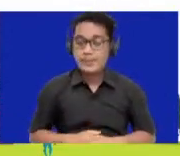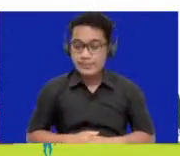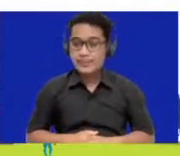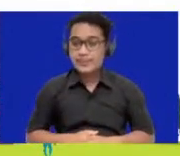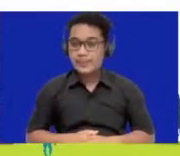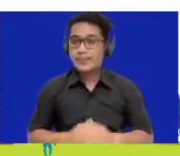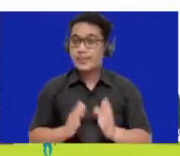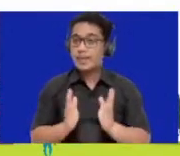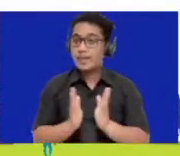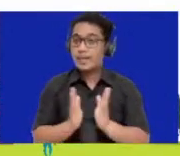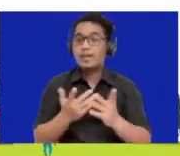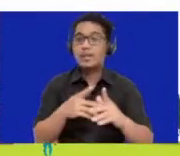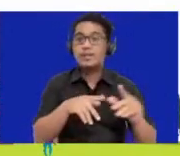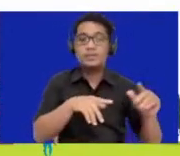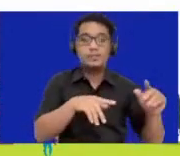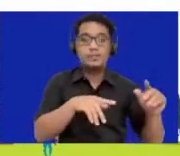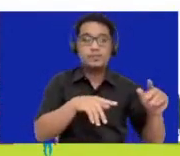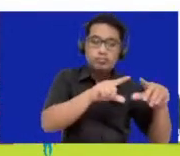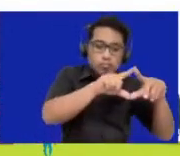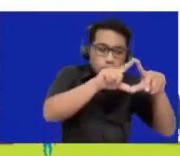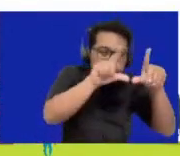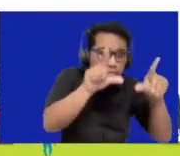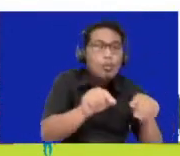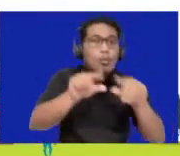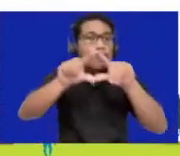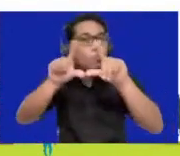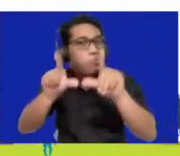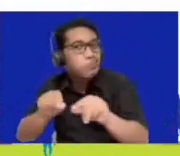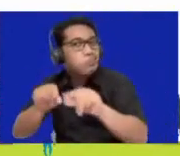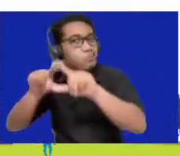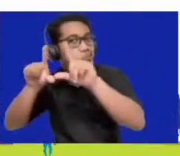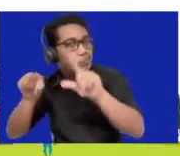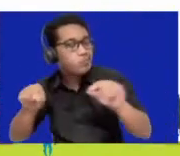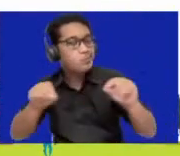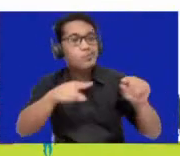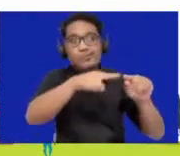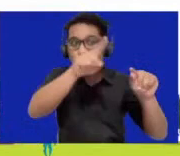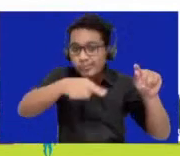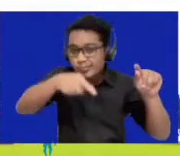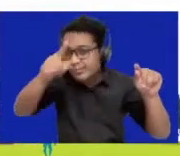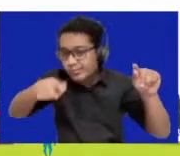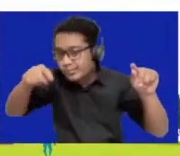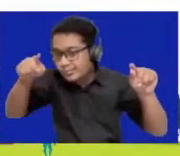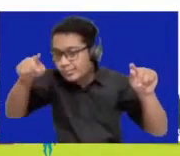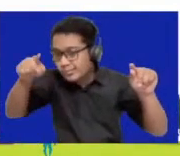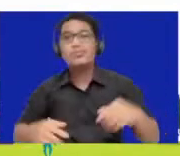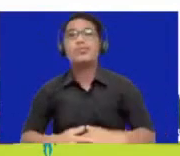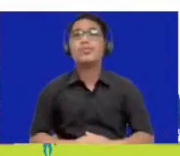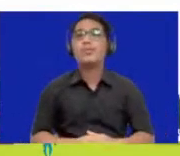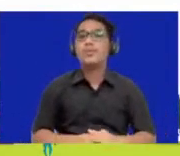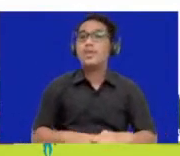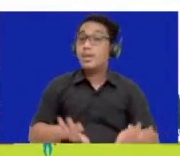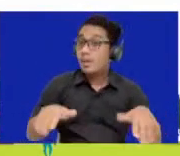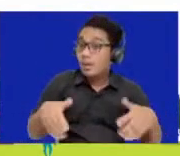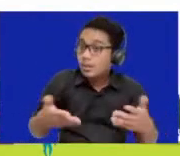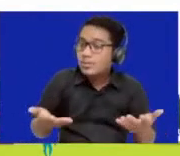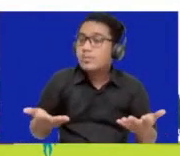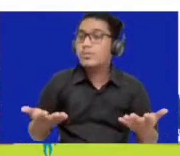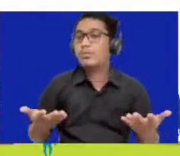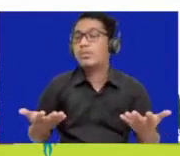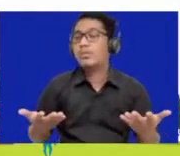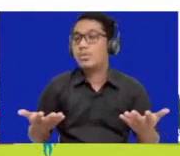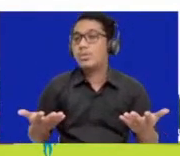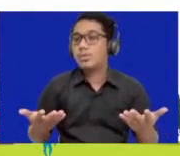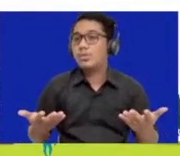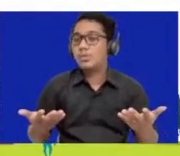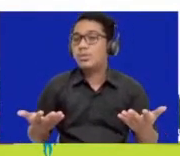flat plains, low elevation up from the sea, high population density. It is a very big concern. And